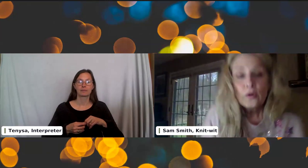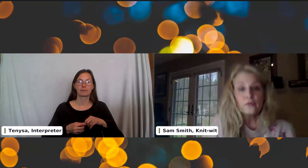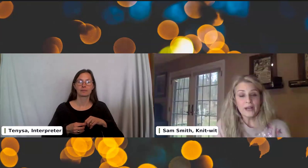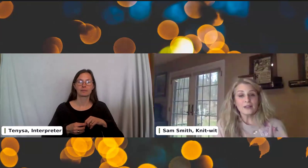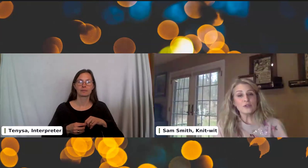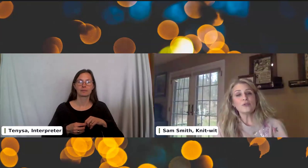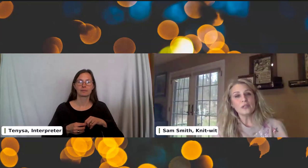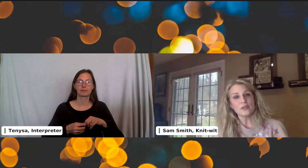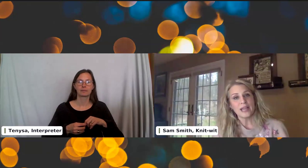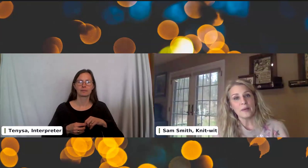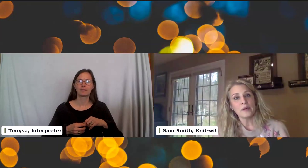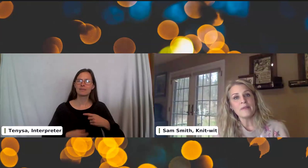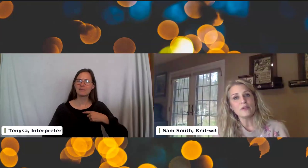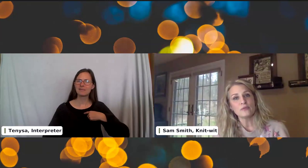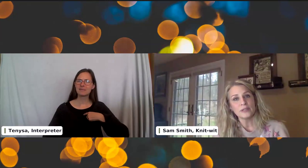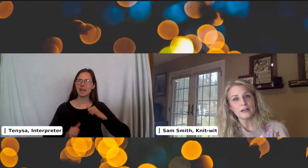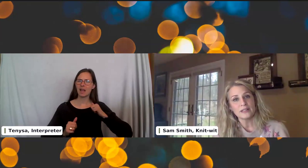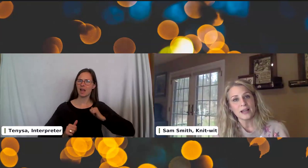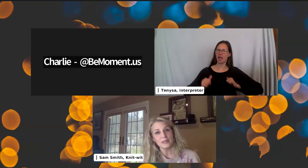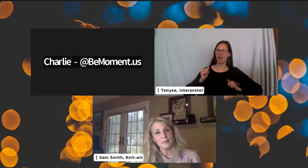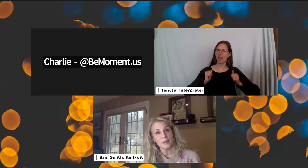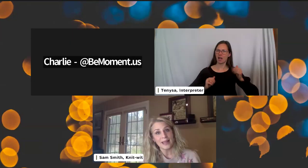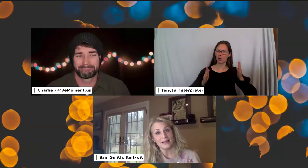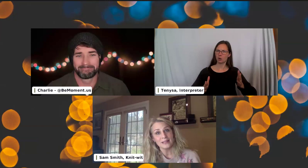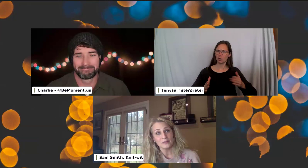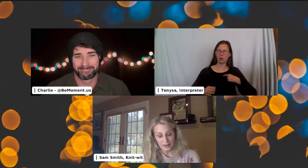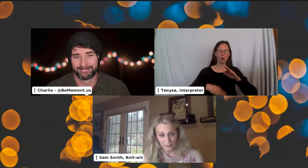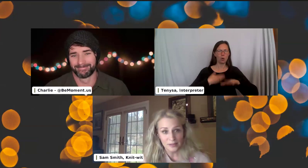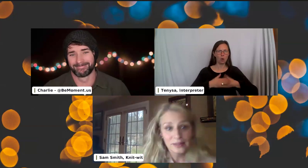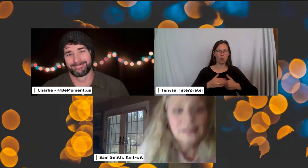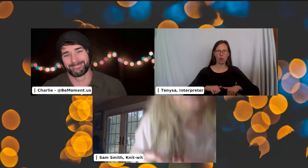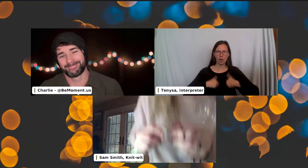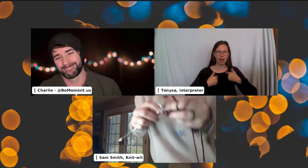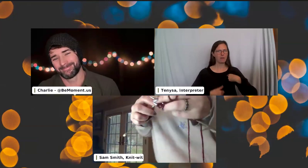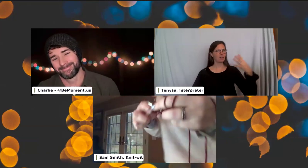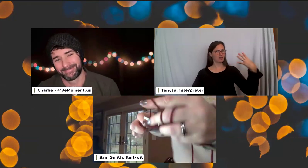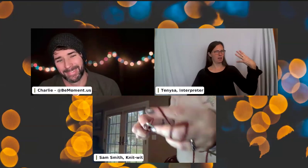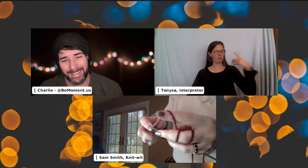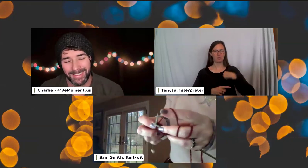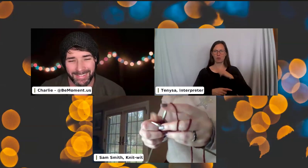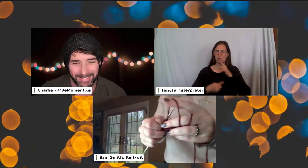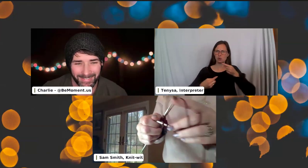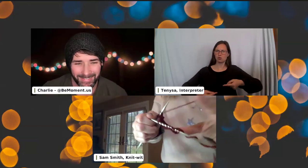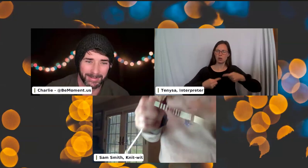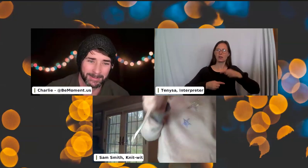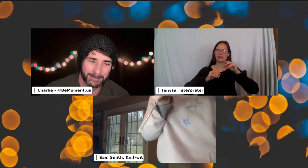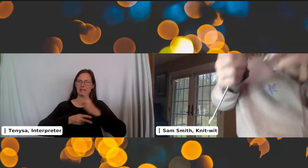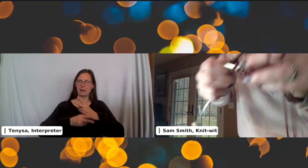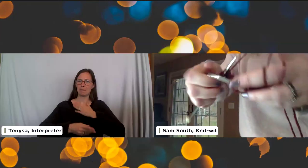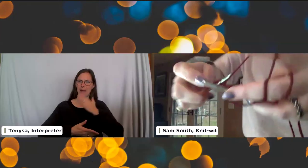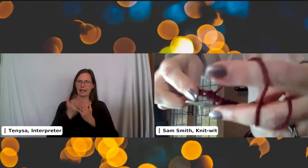For an actress who lives on camera, I'm having a really hard time keeping my hands in frame. Okay, I'm doing this again.